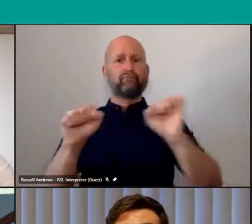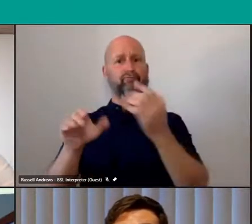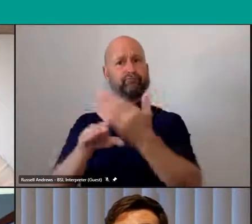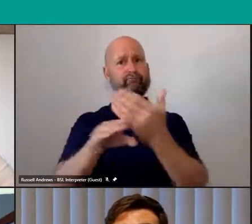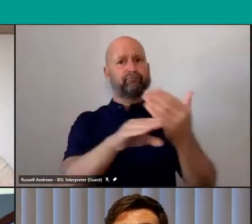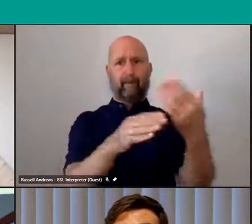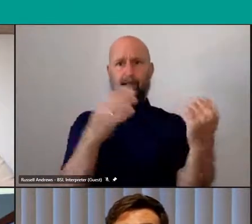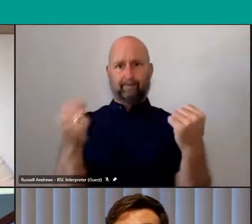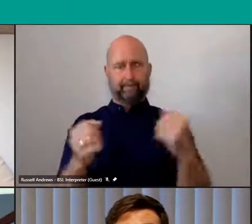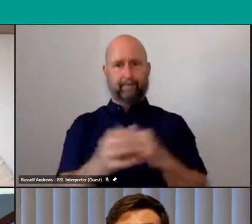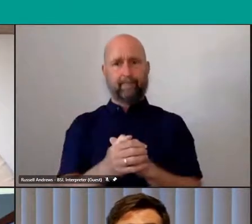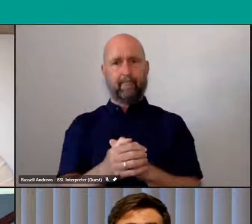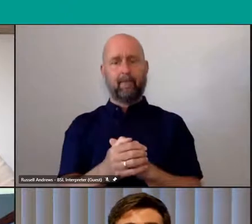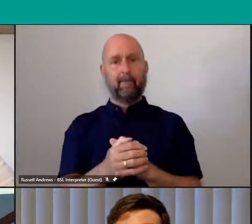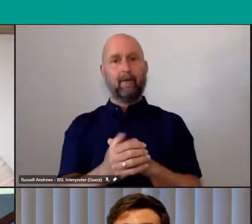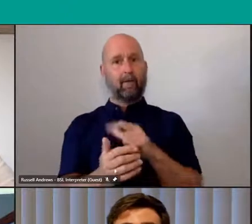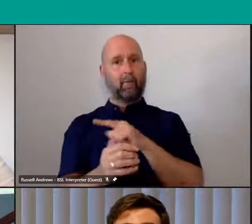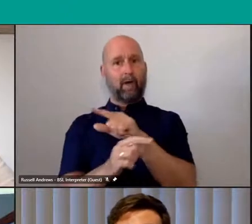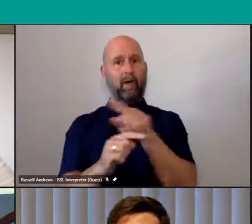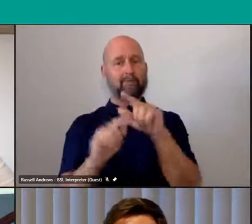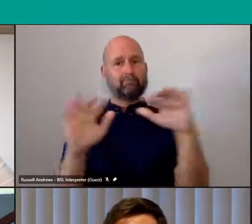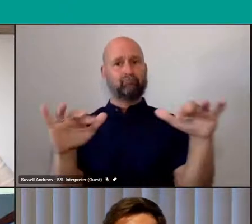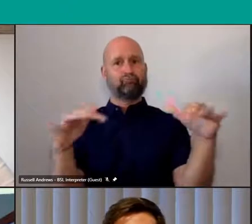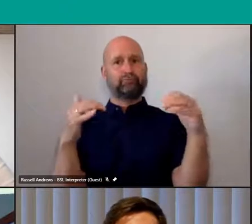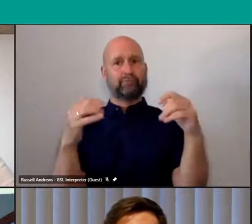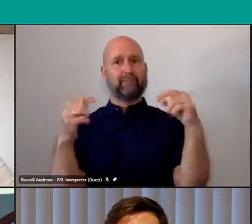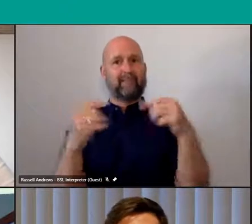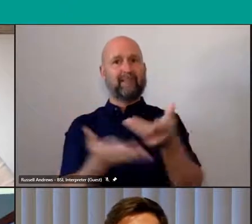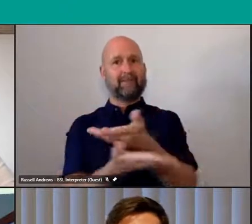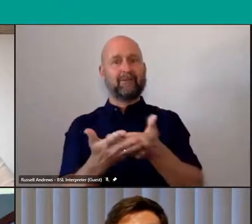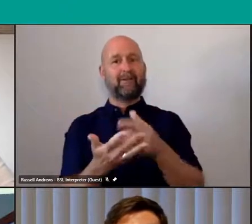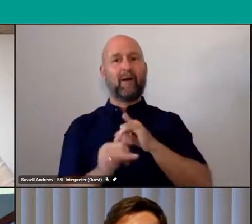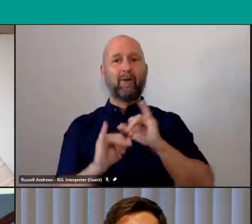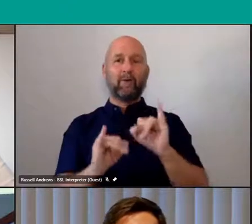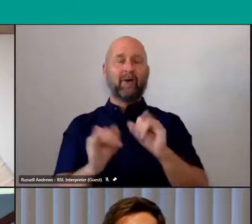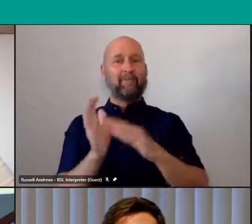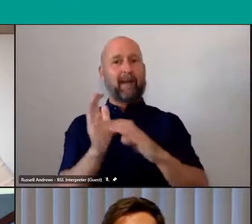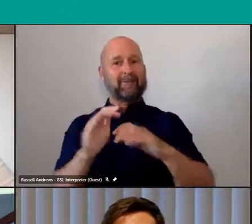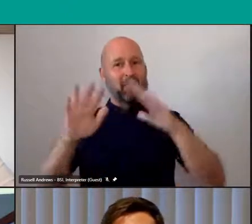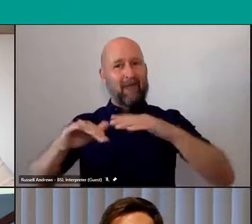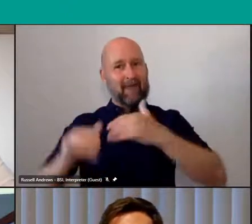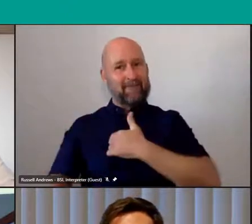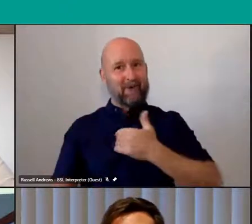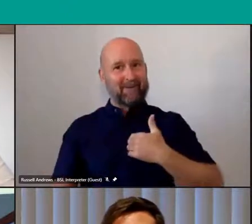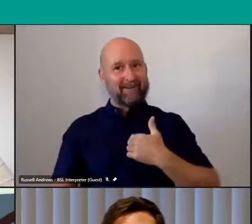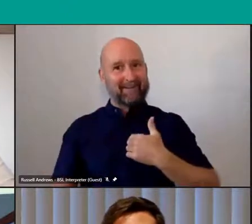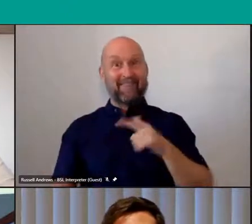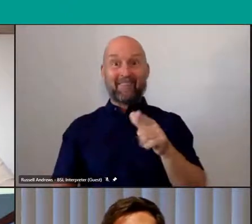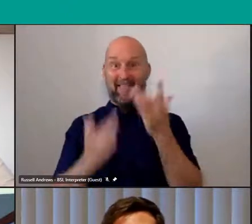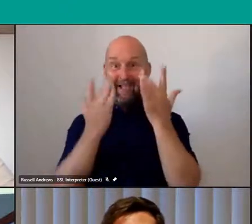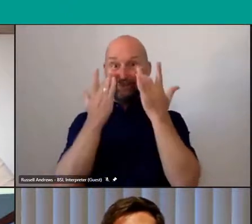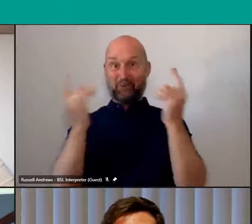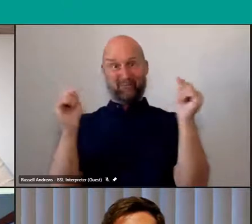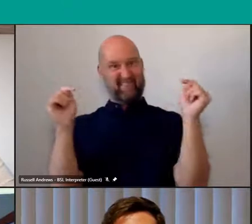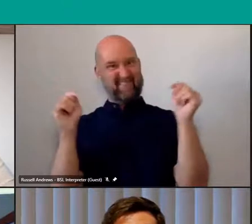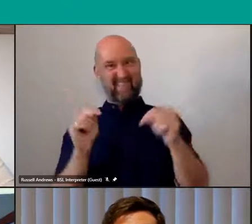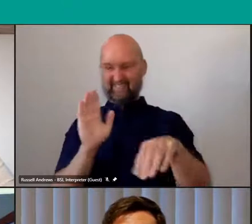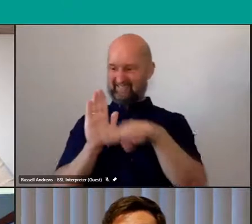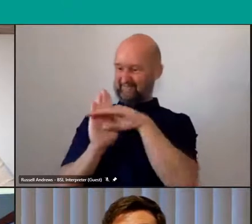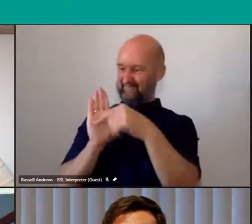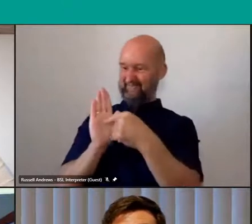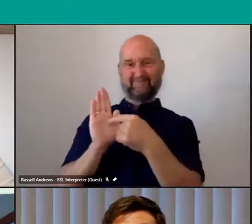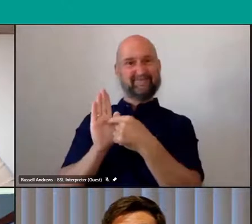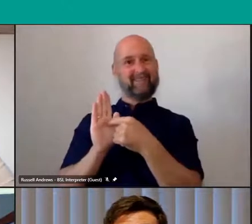things. You know, the fact that they're all tuned into this discussion on a rainy Manchester morning says a lot, I think, about this this place and